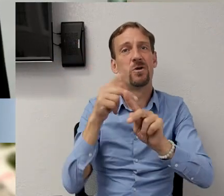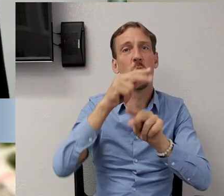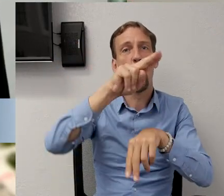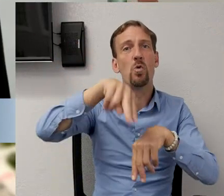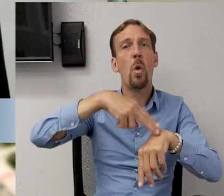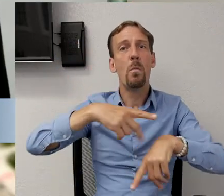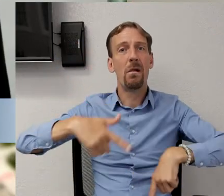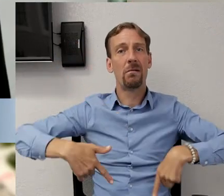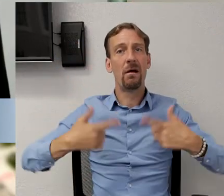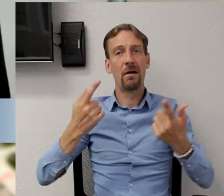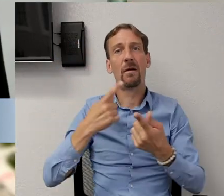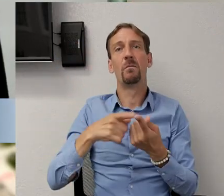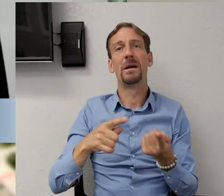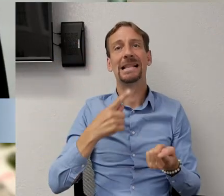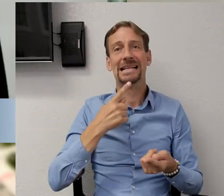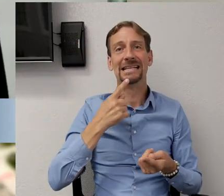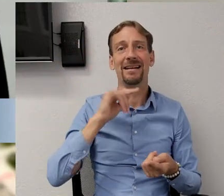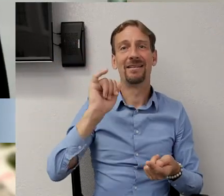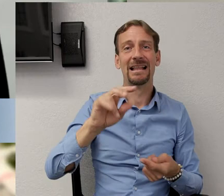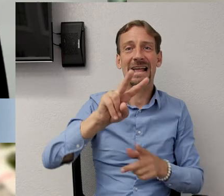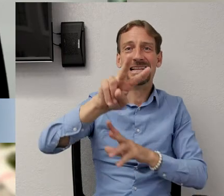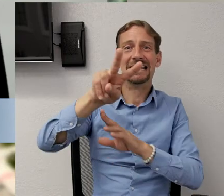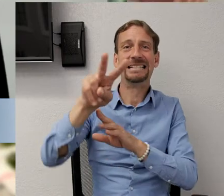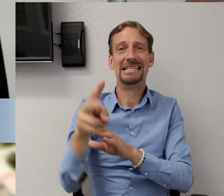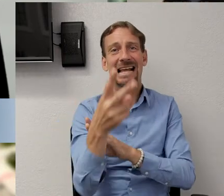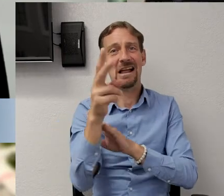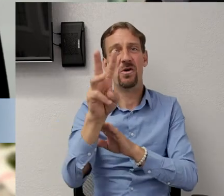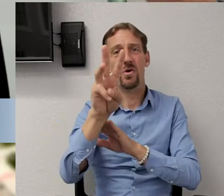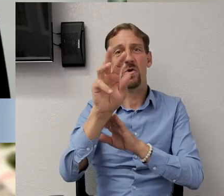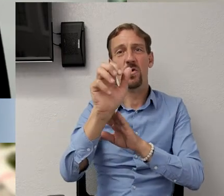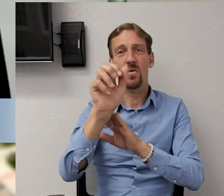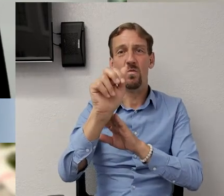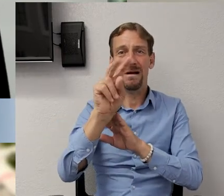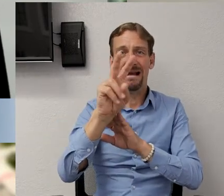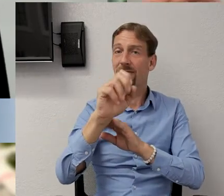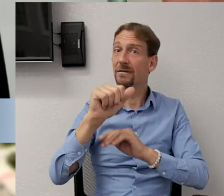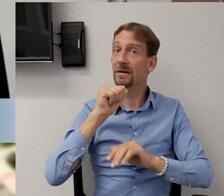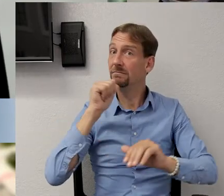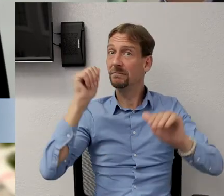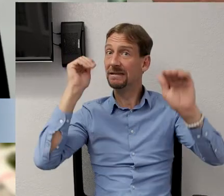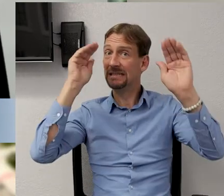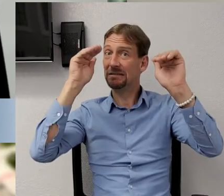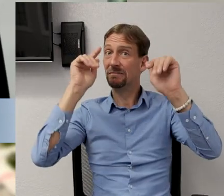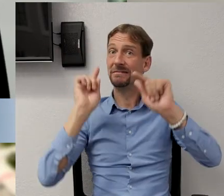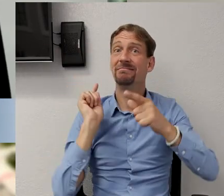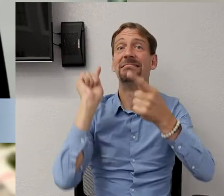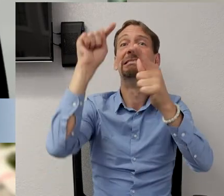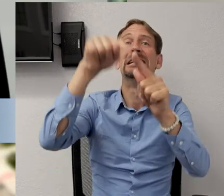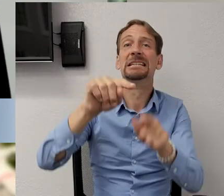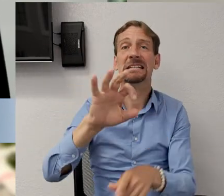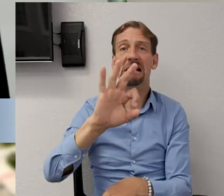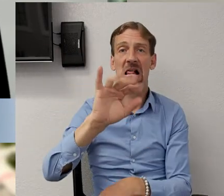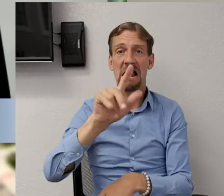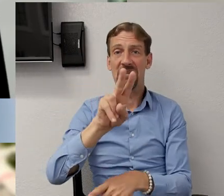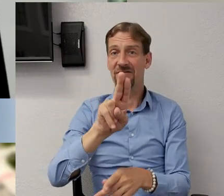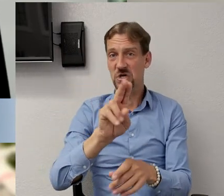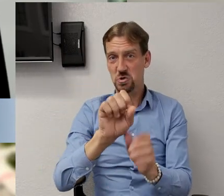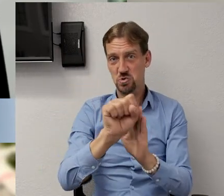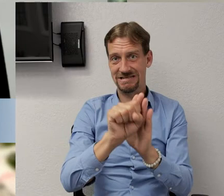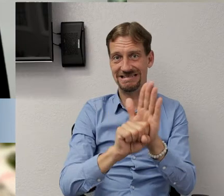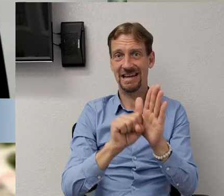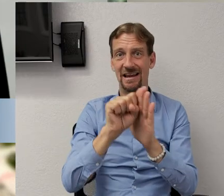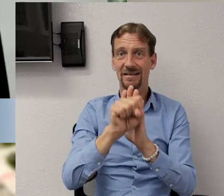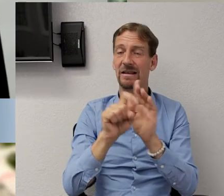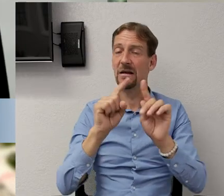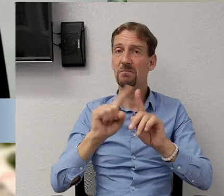know, they talk about a second wave. You know, now they're not expecting that until like flu season. But